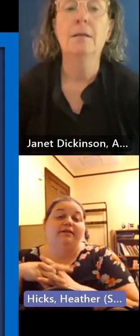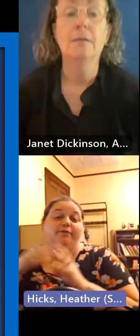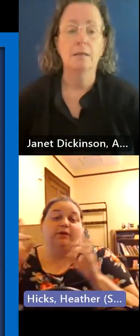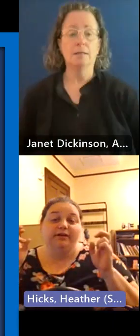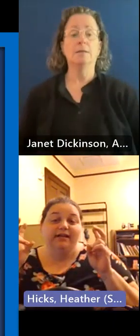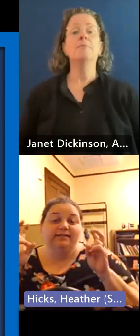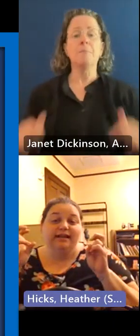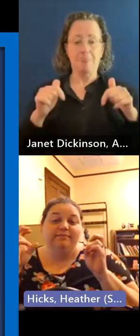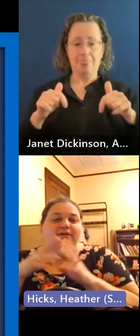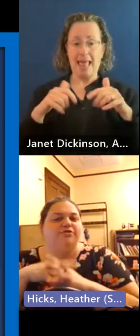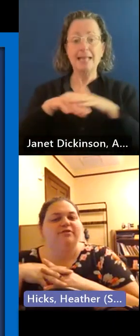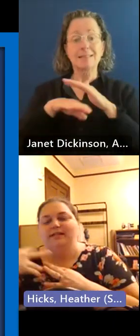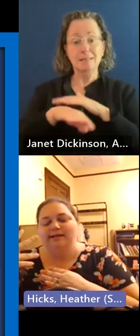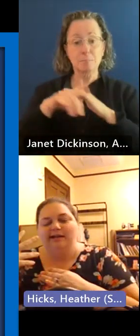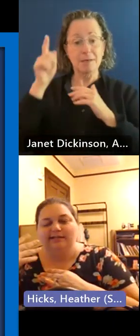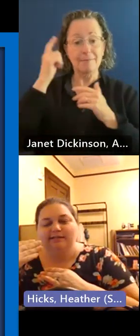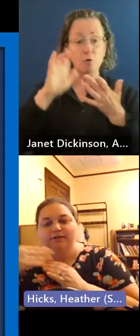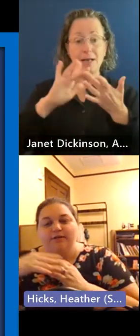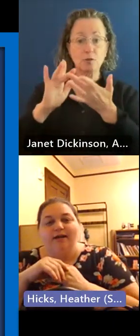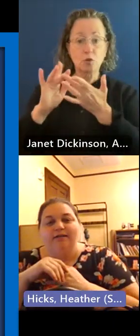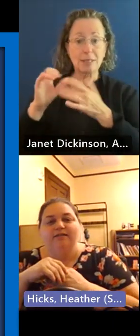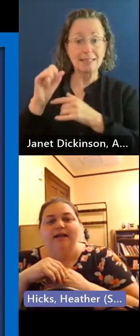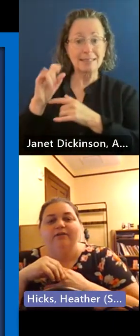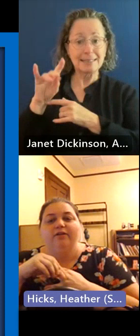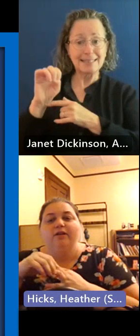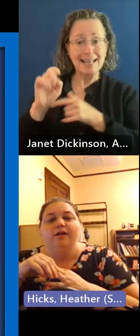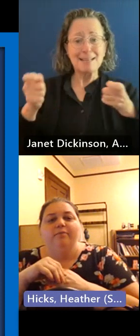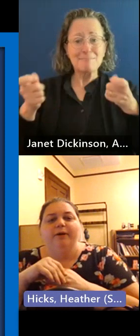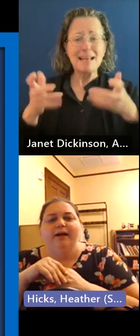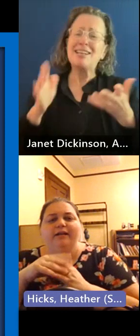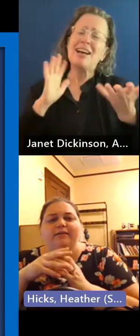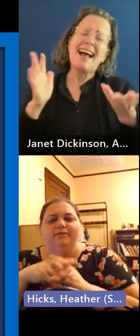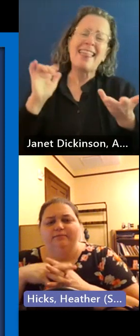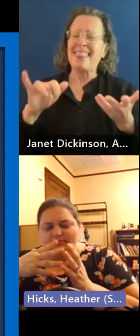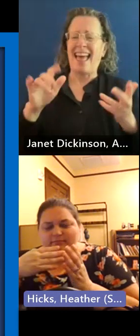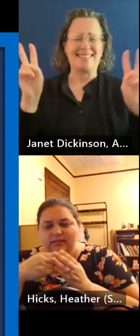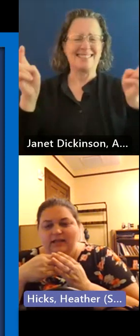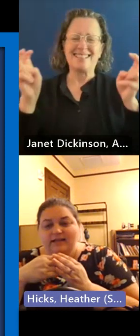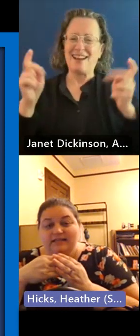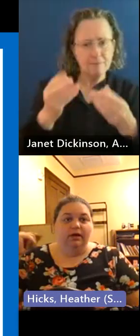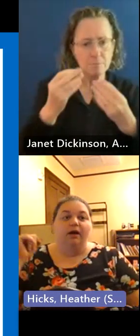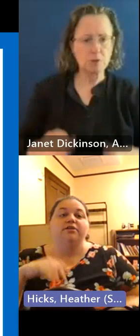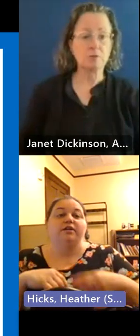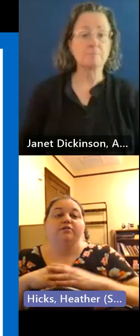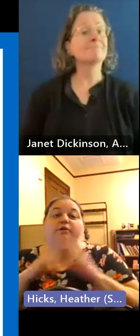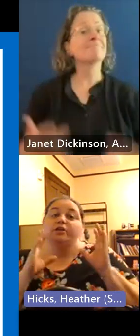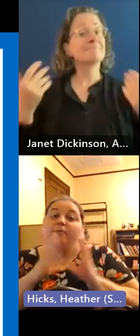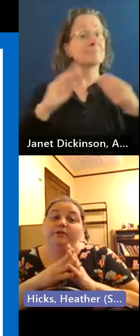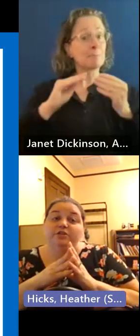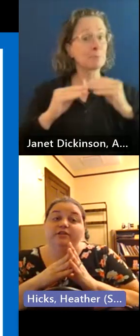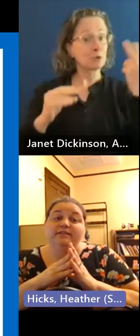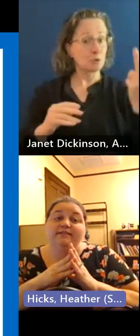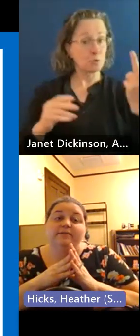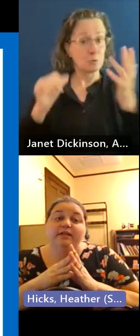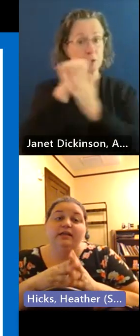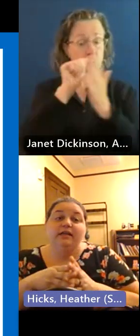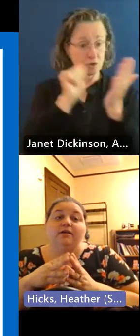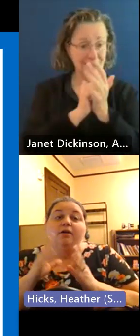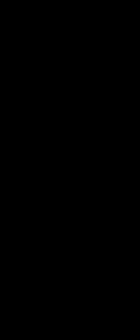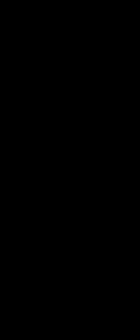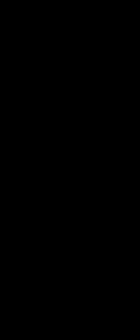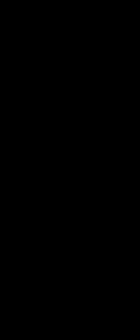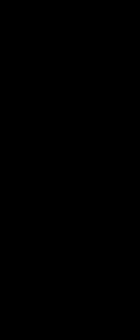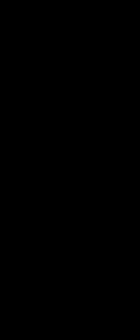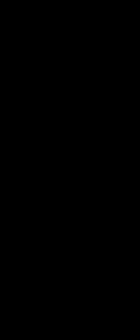So this is PDF accessibility, checking and updating accessibility in Adobe Acrobat. Our agenda. So we're going to talk about digital